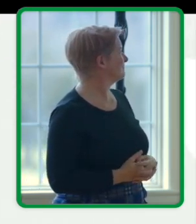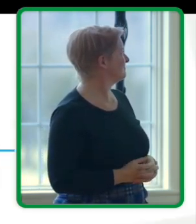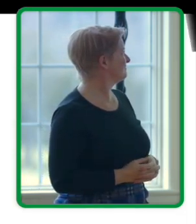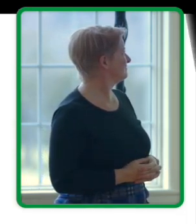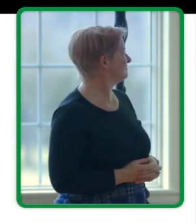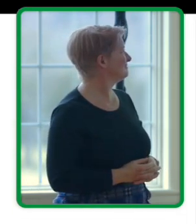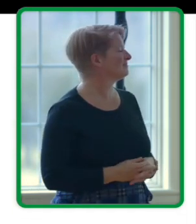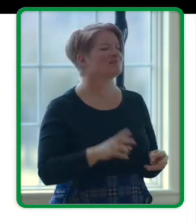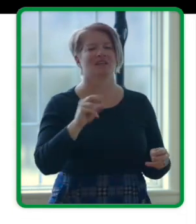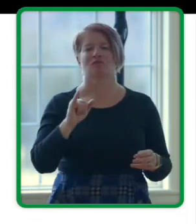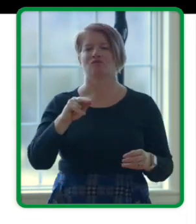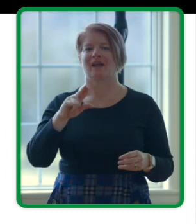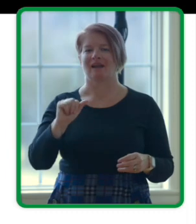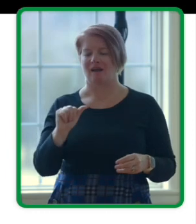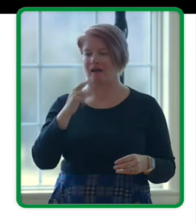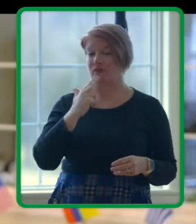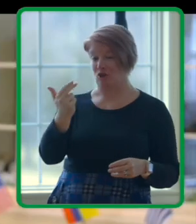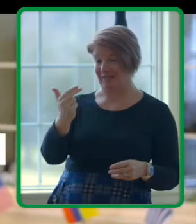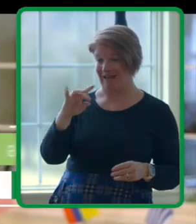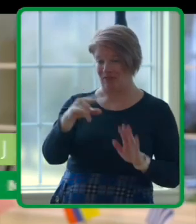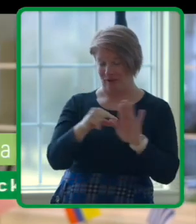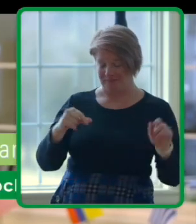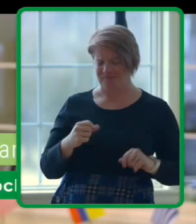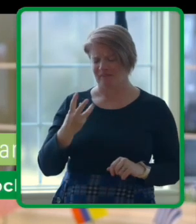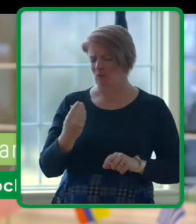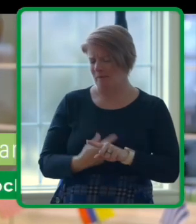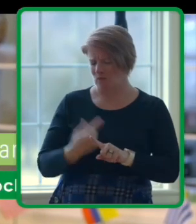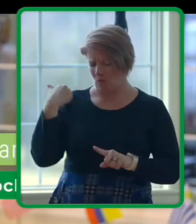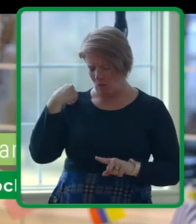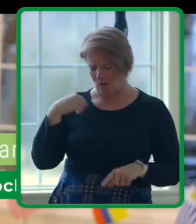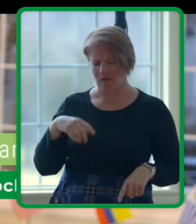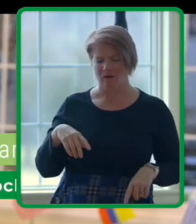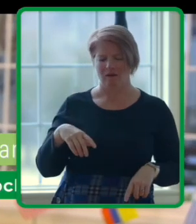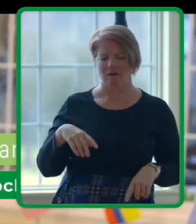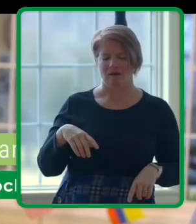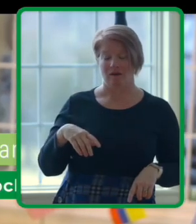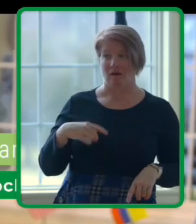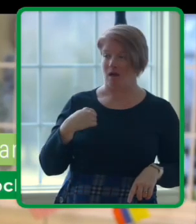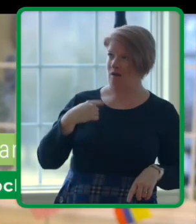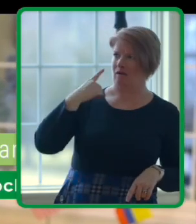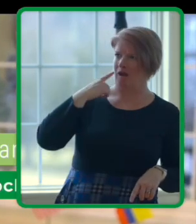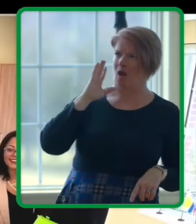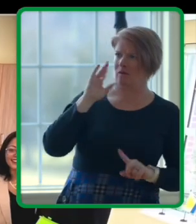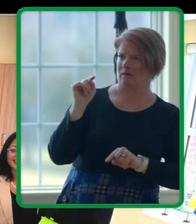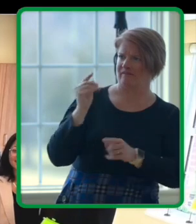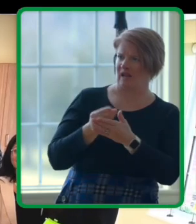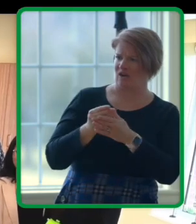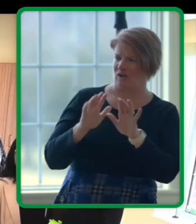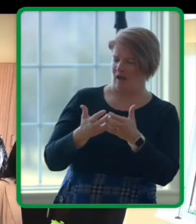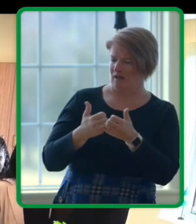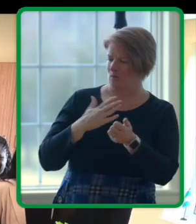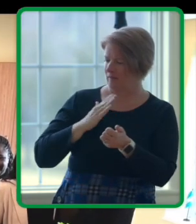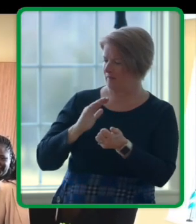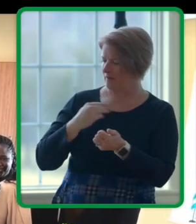My name is Raina. I'm 13 years old and I'm in 8th grade. A couple months ago, when I learned that I would be able to attend a financial class with some members of ROPE, I